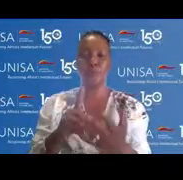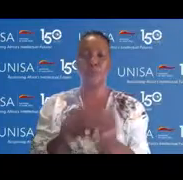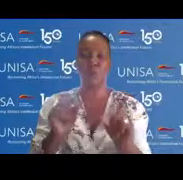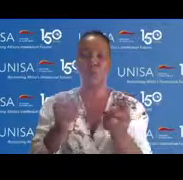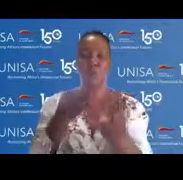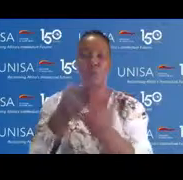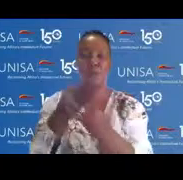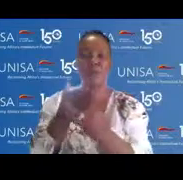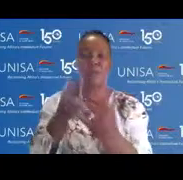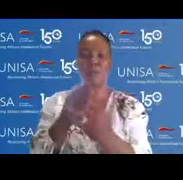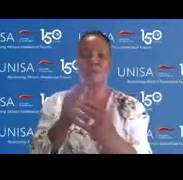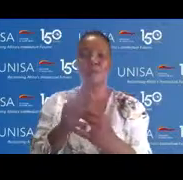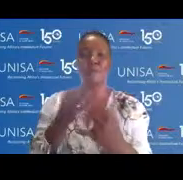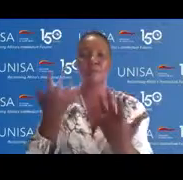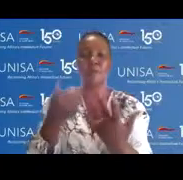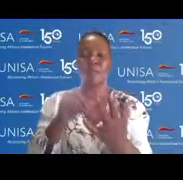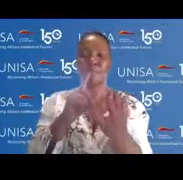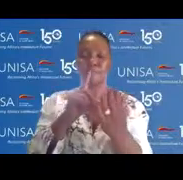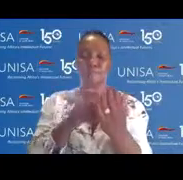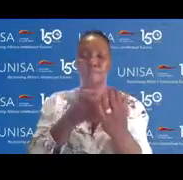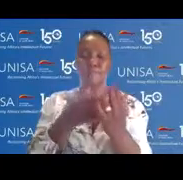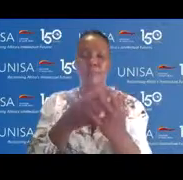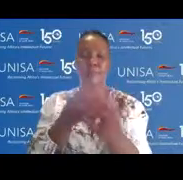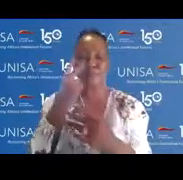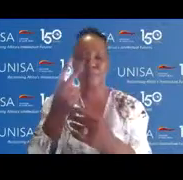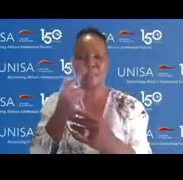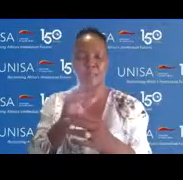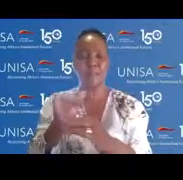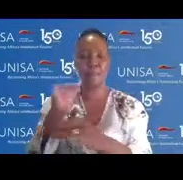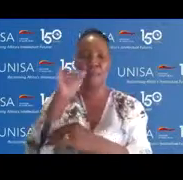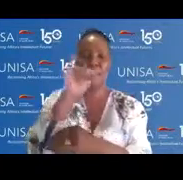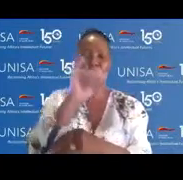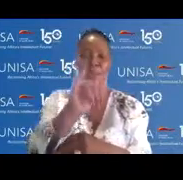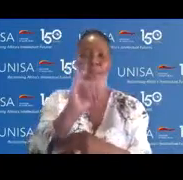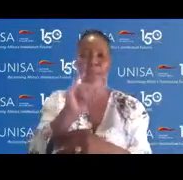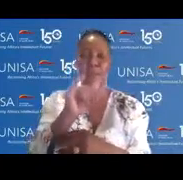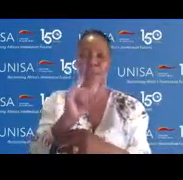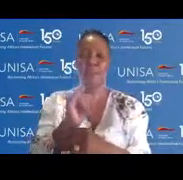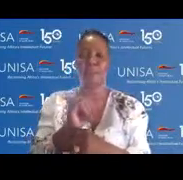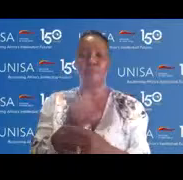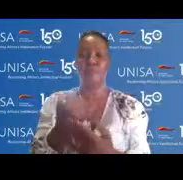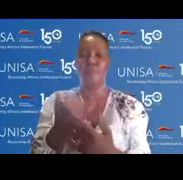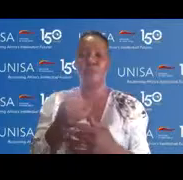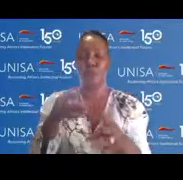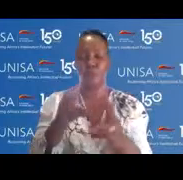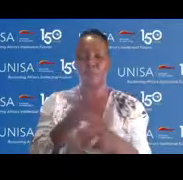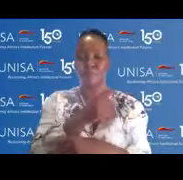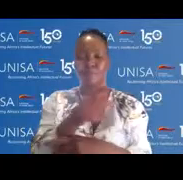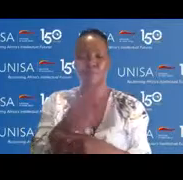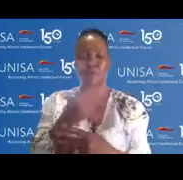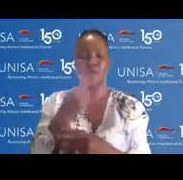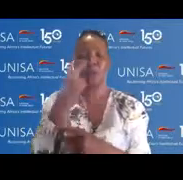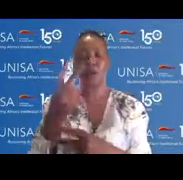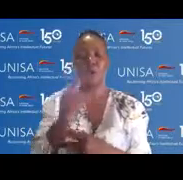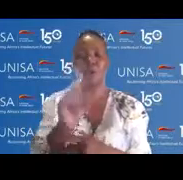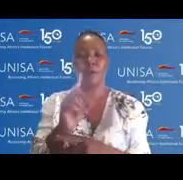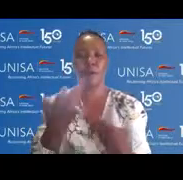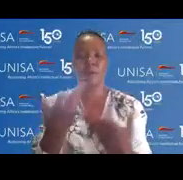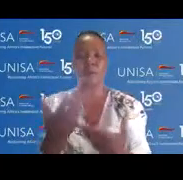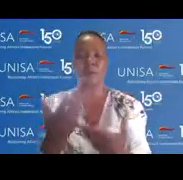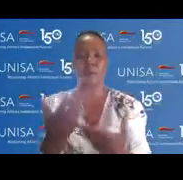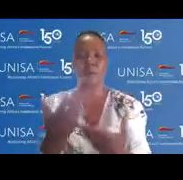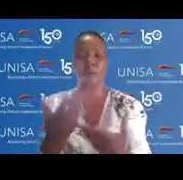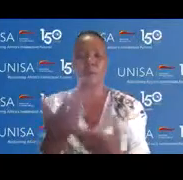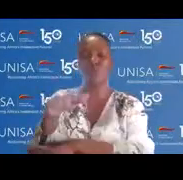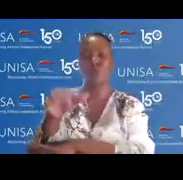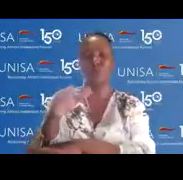finger, and there I can see flight mode right over there. So when I hit flight mode, you're going to notice it's automatically going to switch